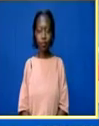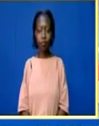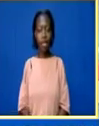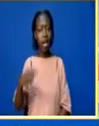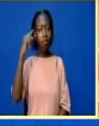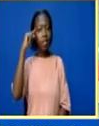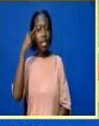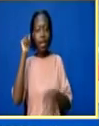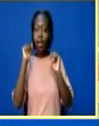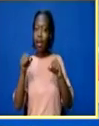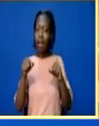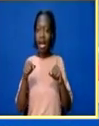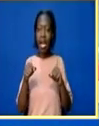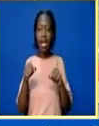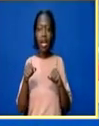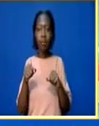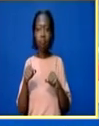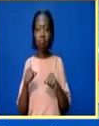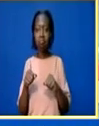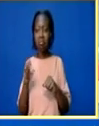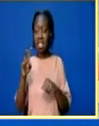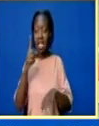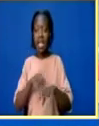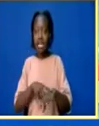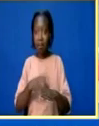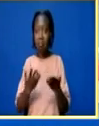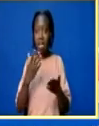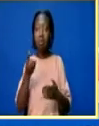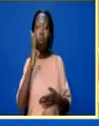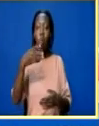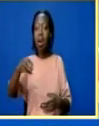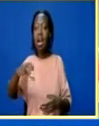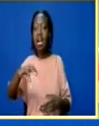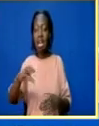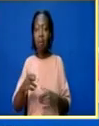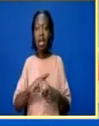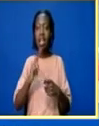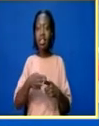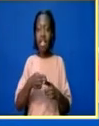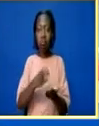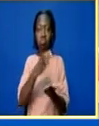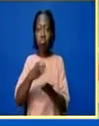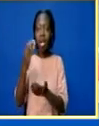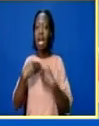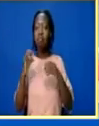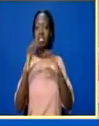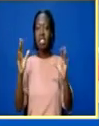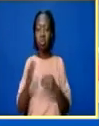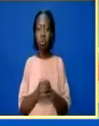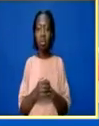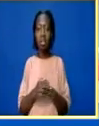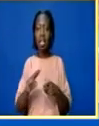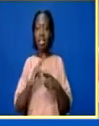I think we can find them when you open a tap. When you open a tap. And you don't have a container. So if it goes directly to the soil, then it's definitely